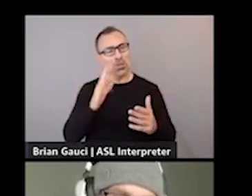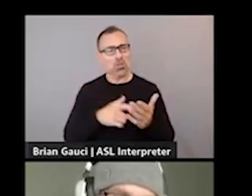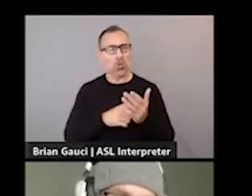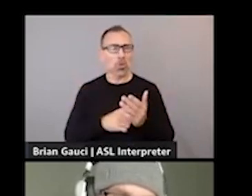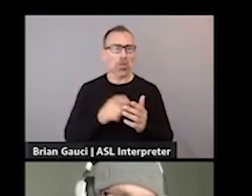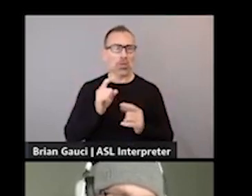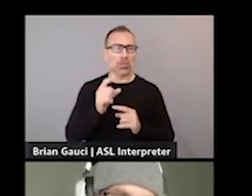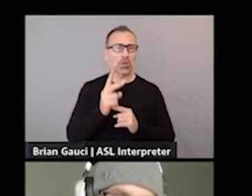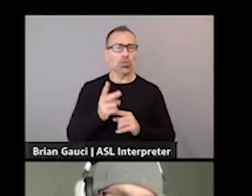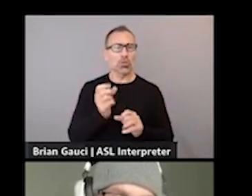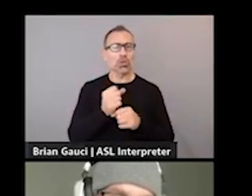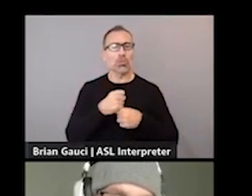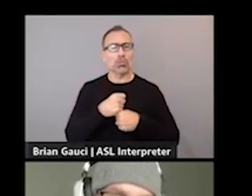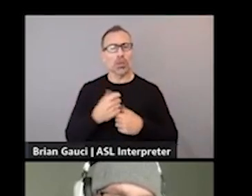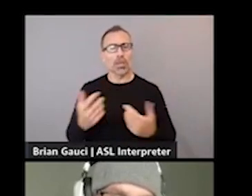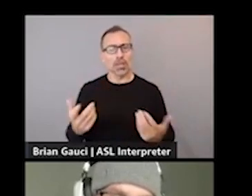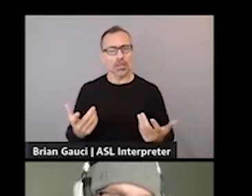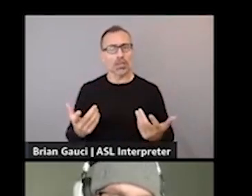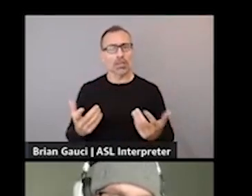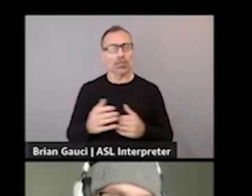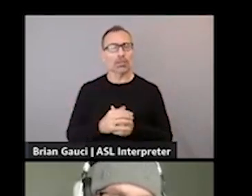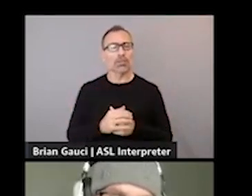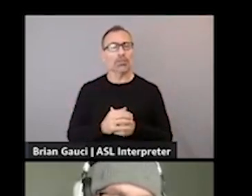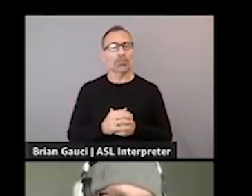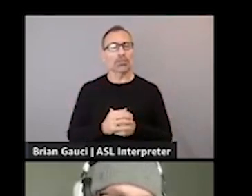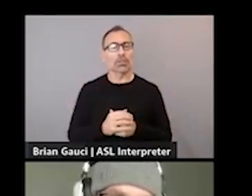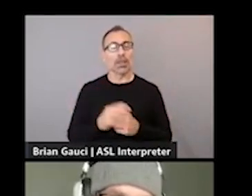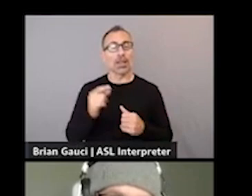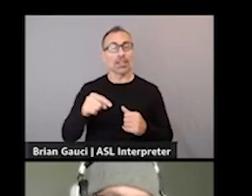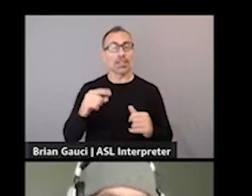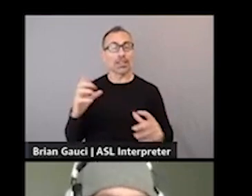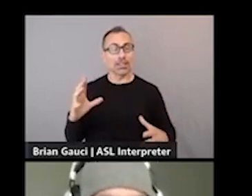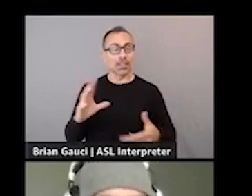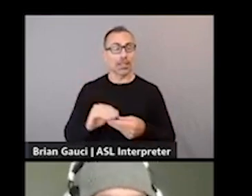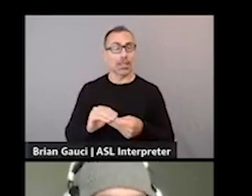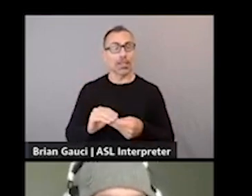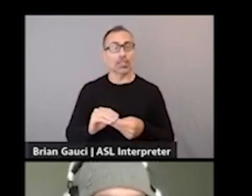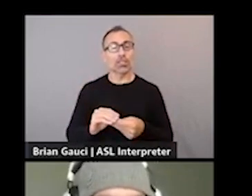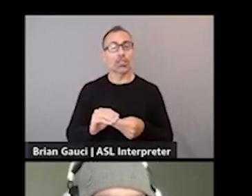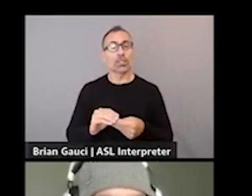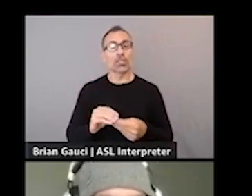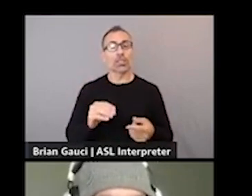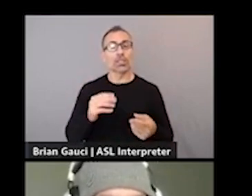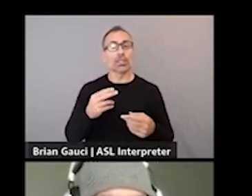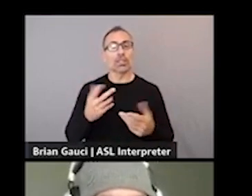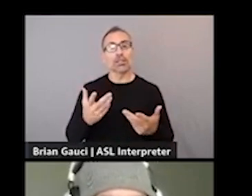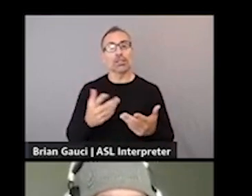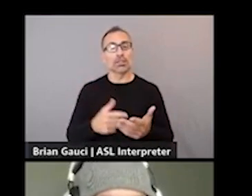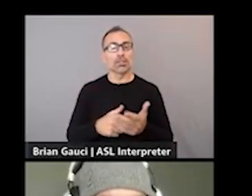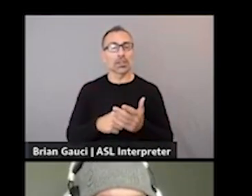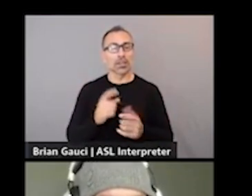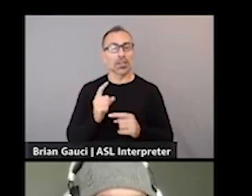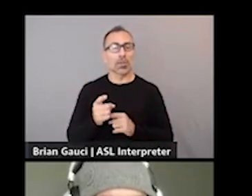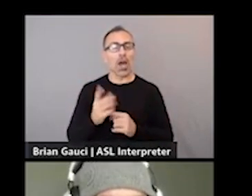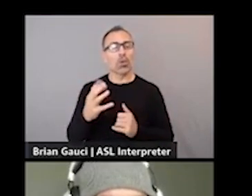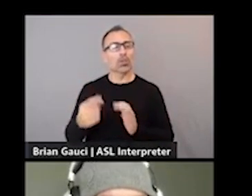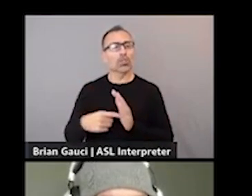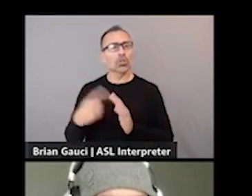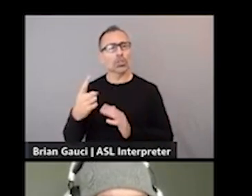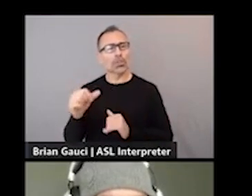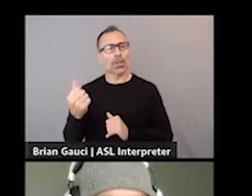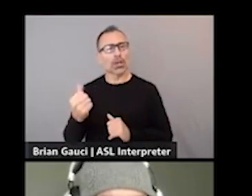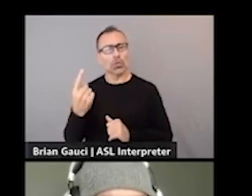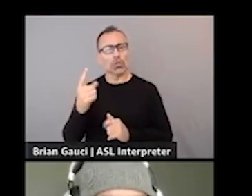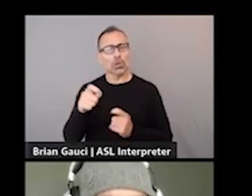the collection. So by the time this particular collection is getting created, let me show you the specific feature what we have